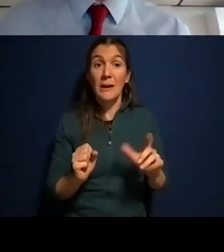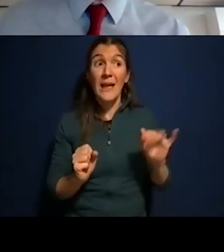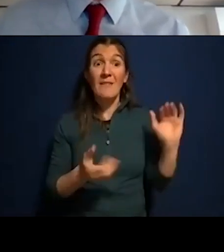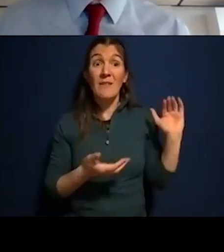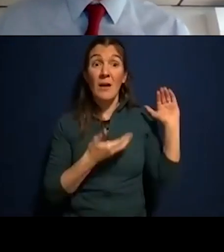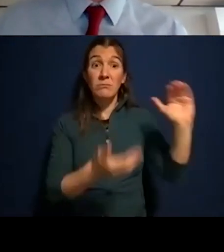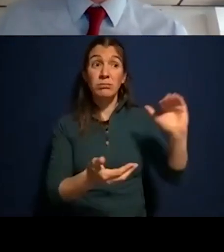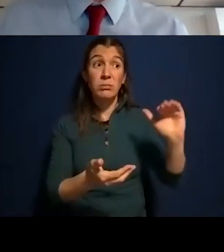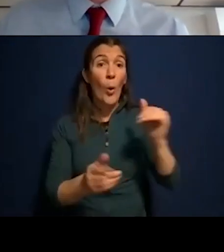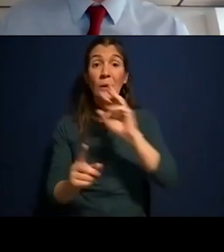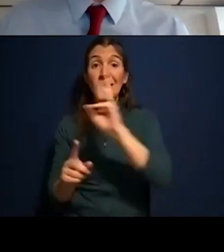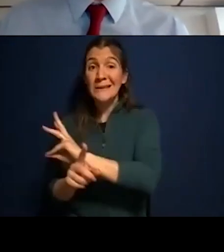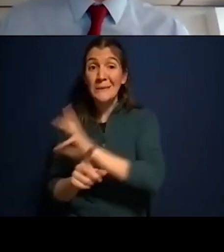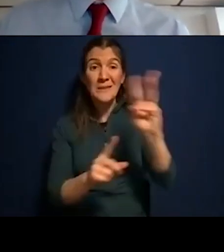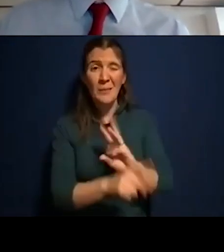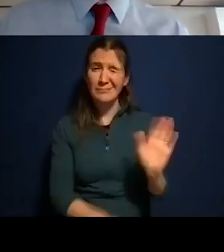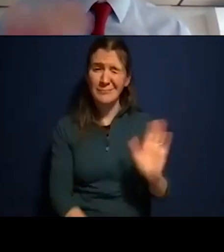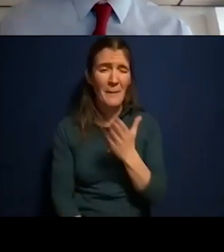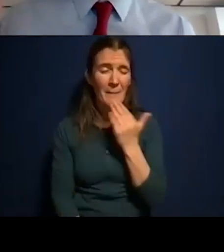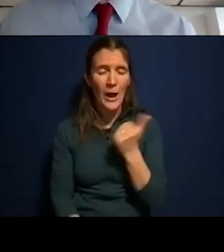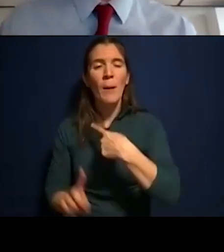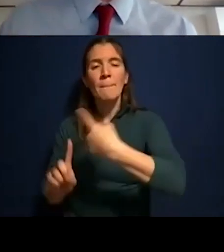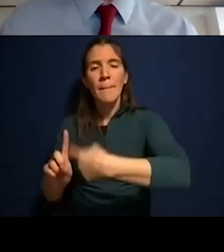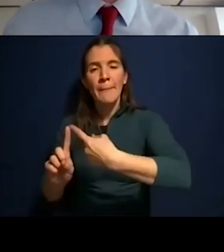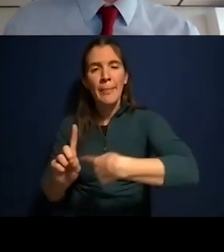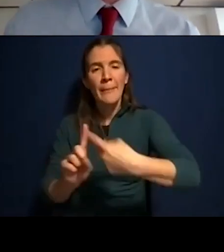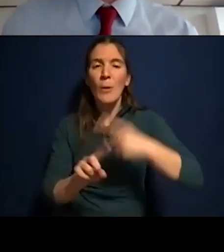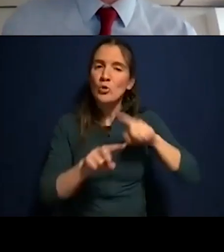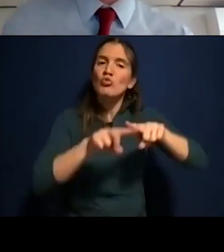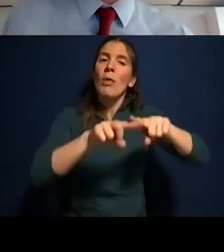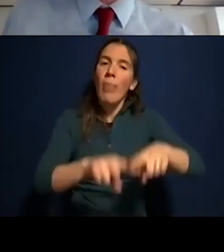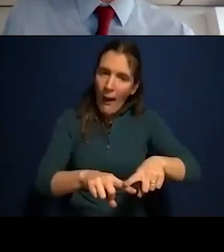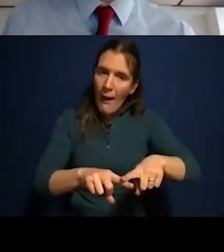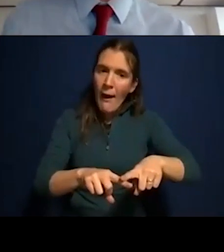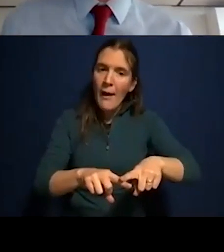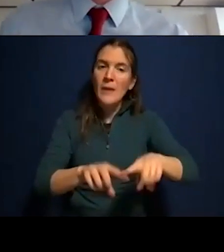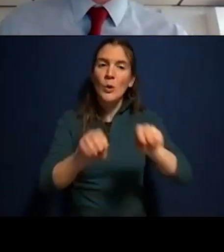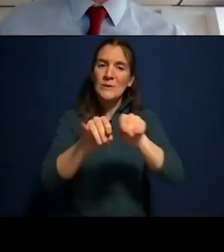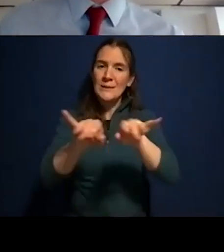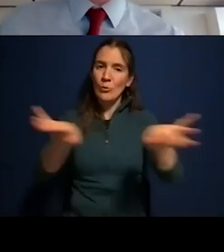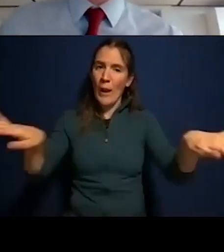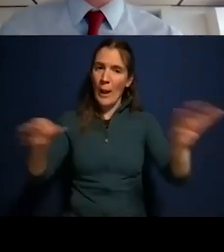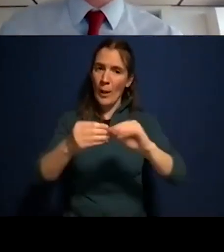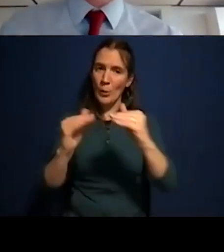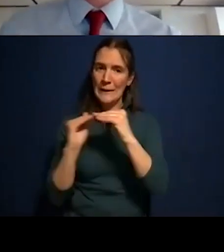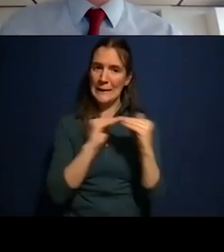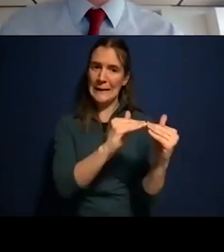twice a year. It should be something that someone can rely on. So I'd like to,